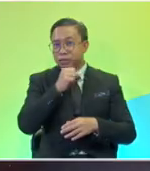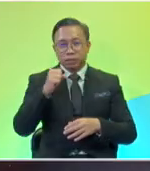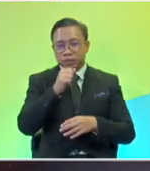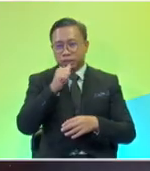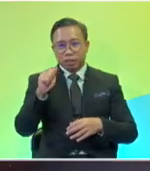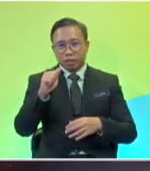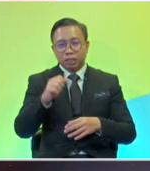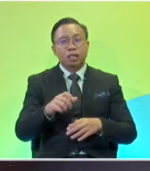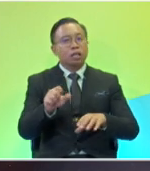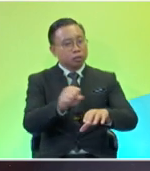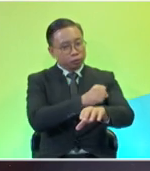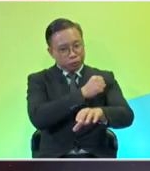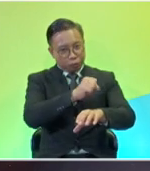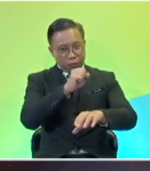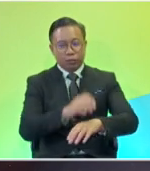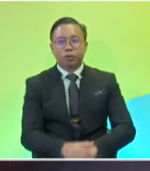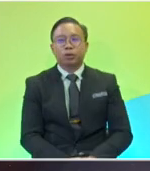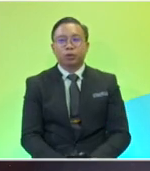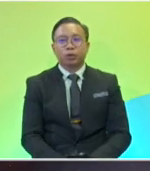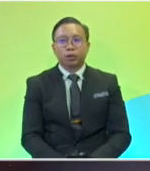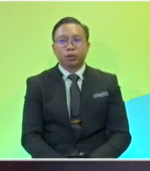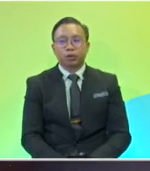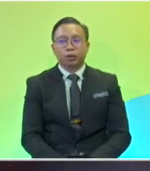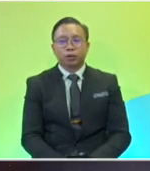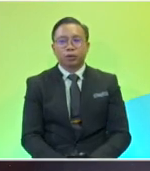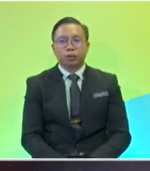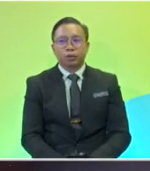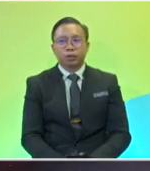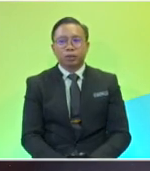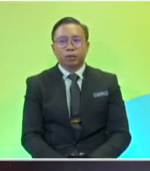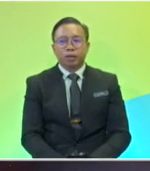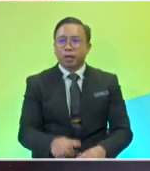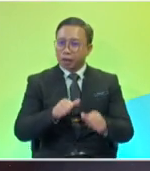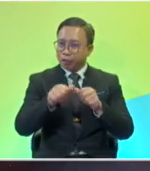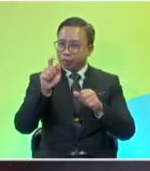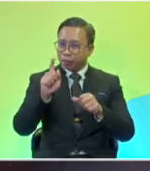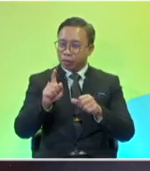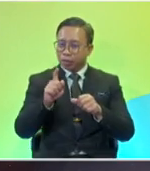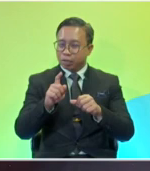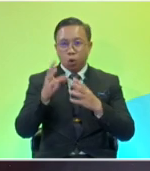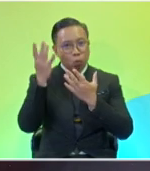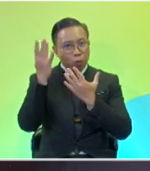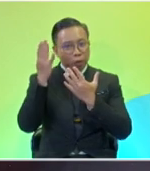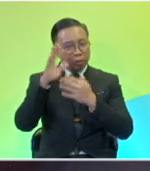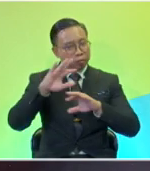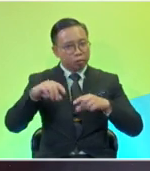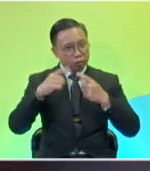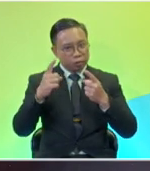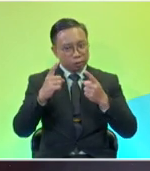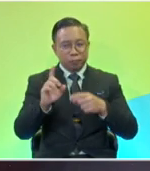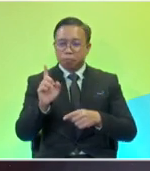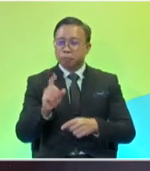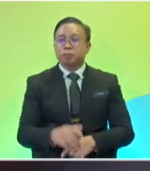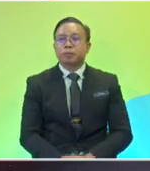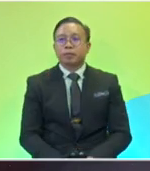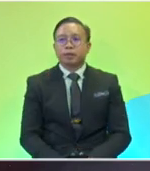really? It's regarding the topic also. Okay, so everyone just, you know, wait, hold on to your seats for that song.